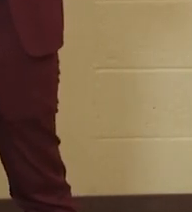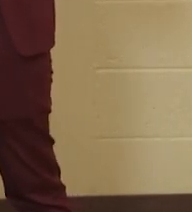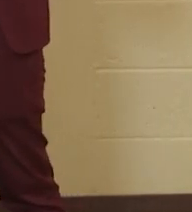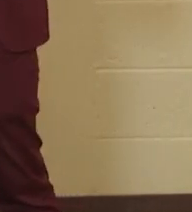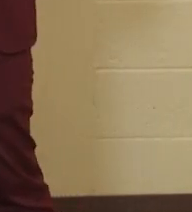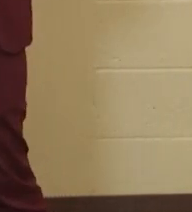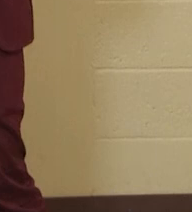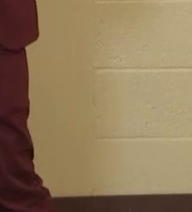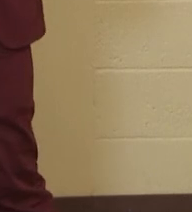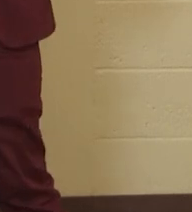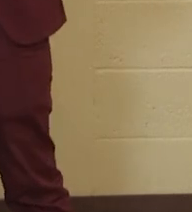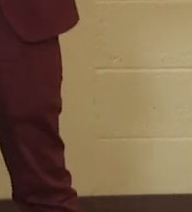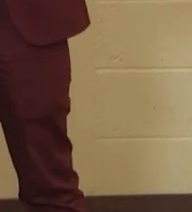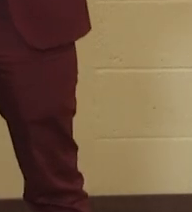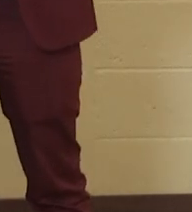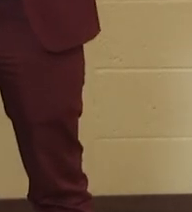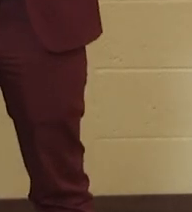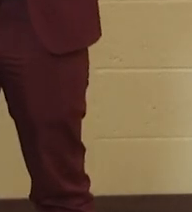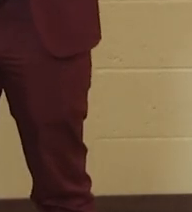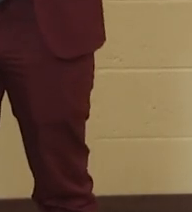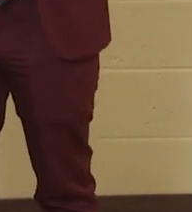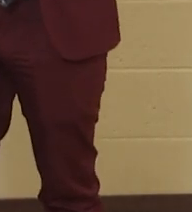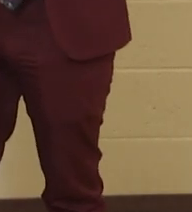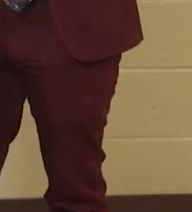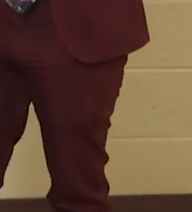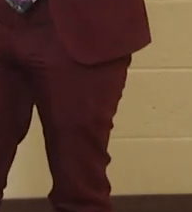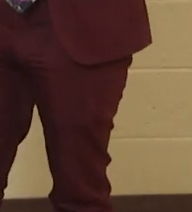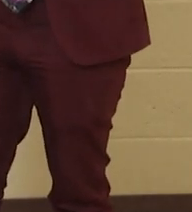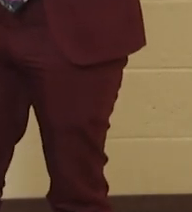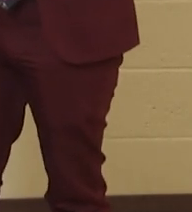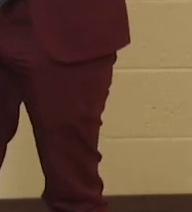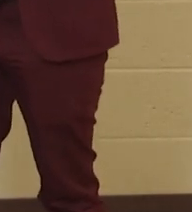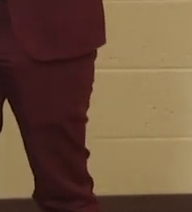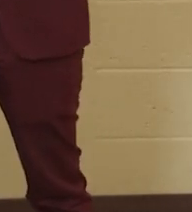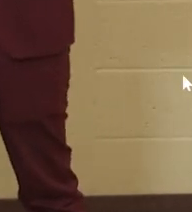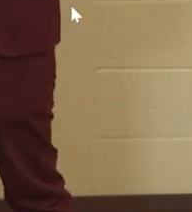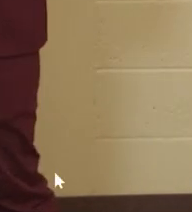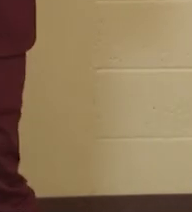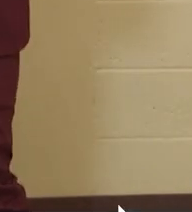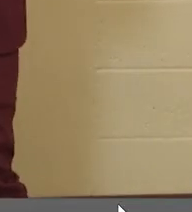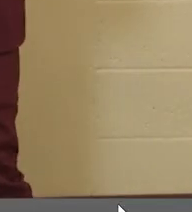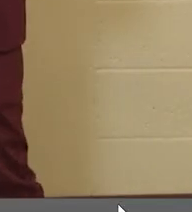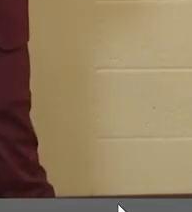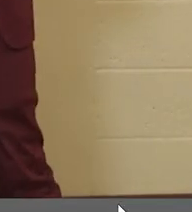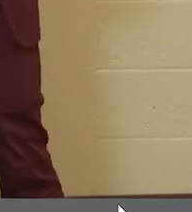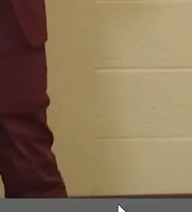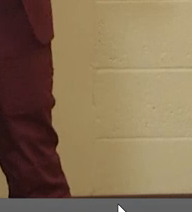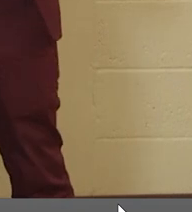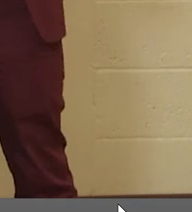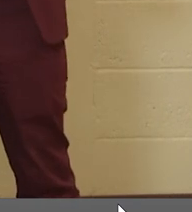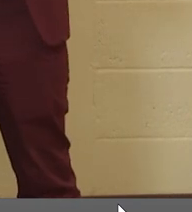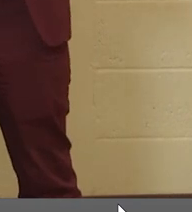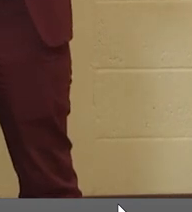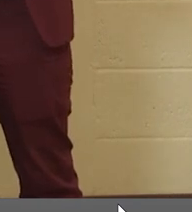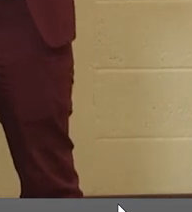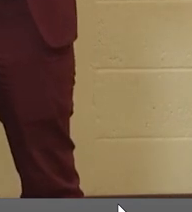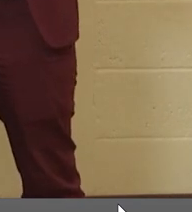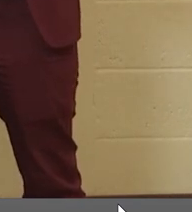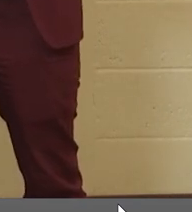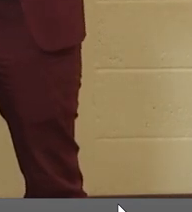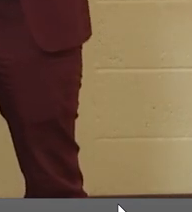So thinking about these three questions, my learning goal today for you is you're going to look